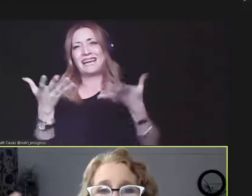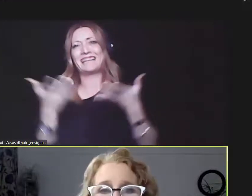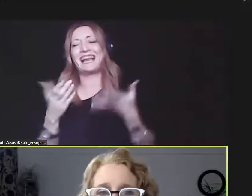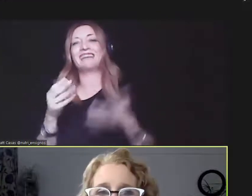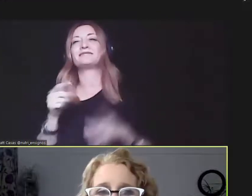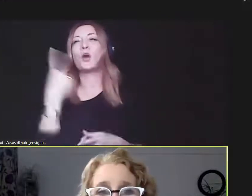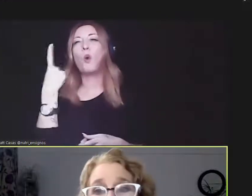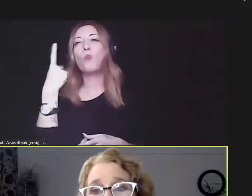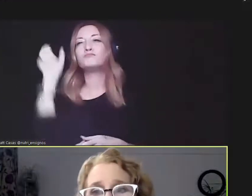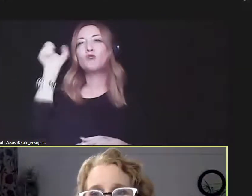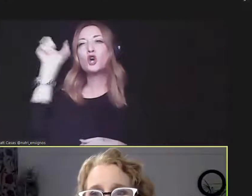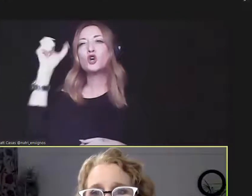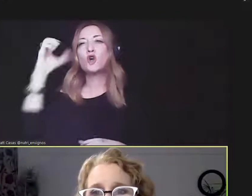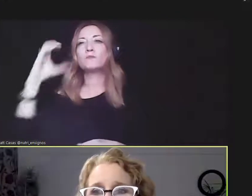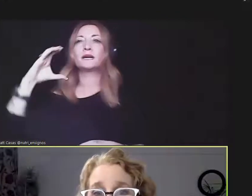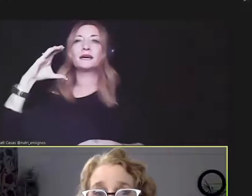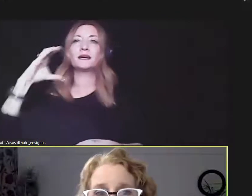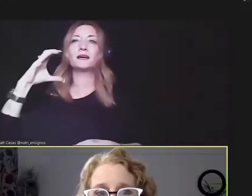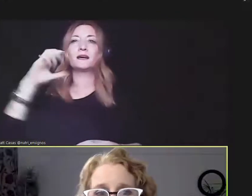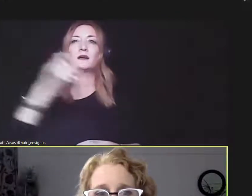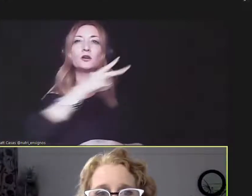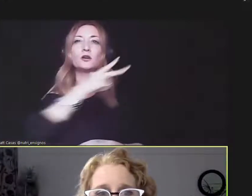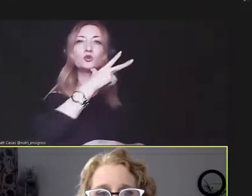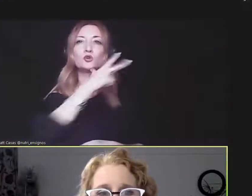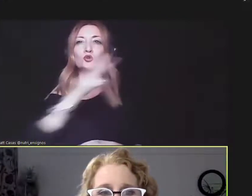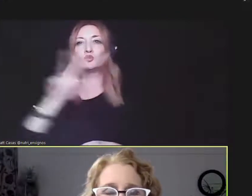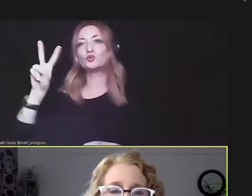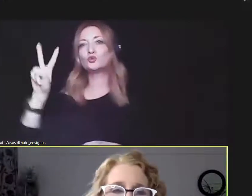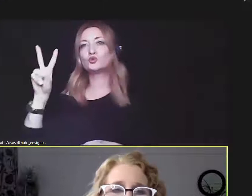sauerkraut to any meal that you can.